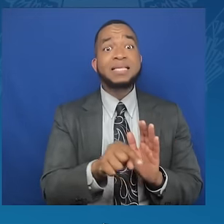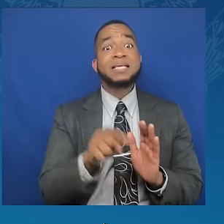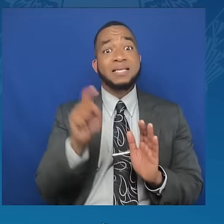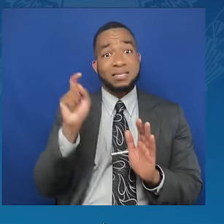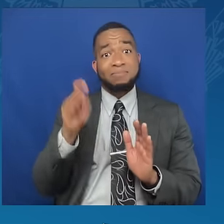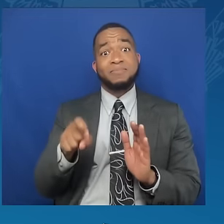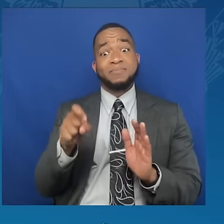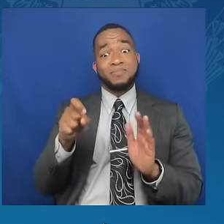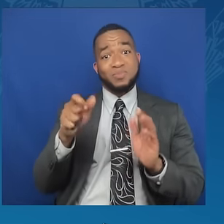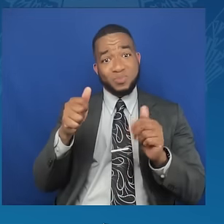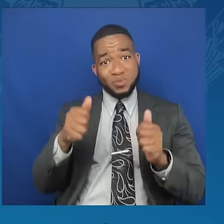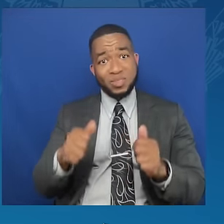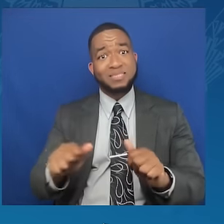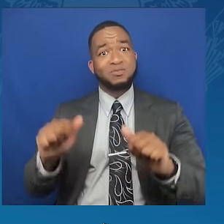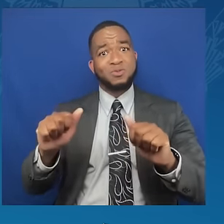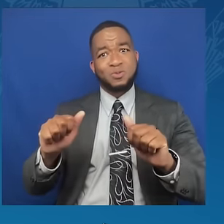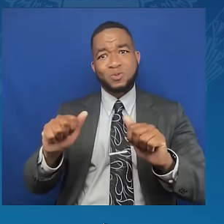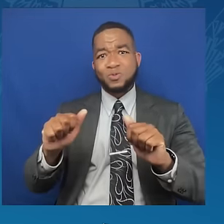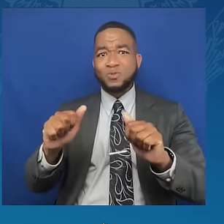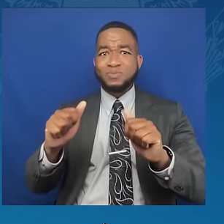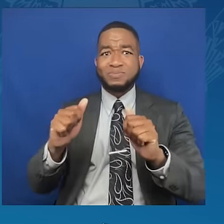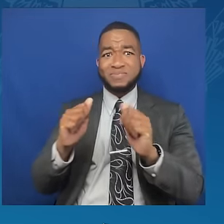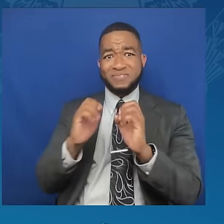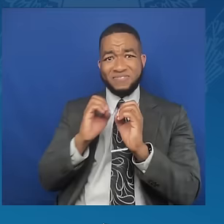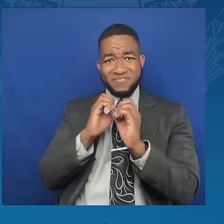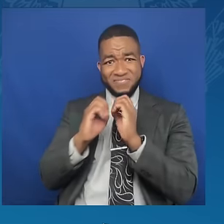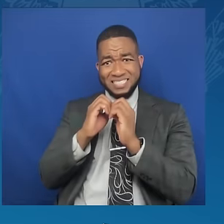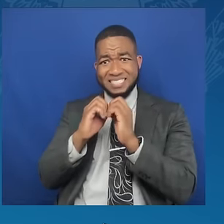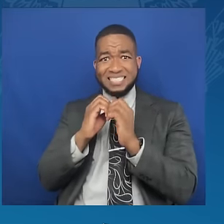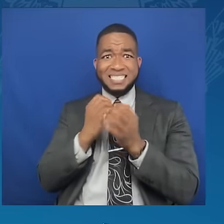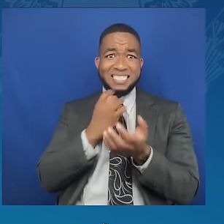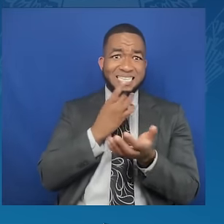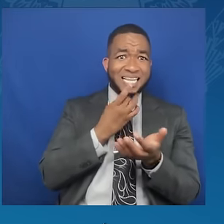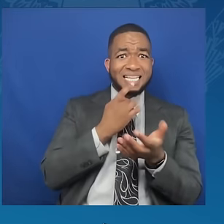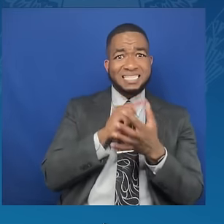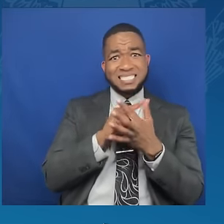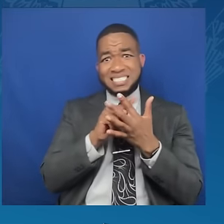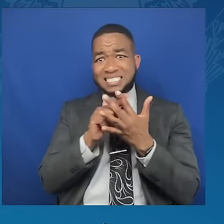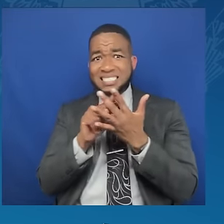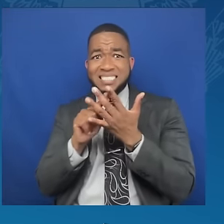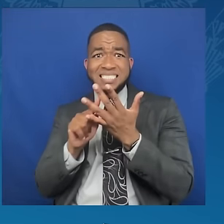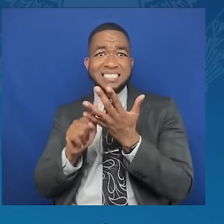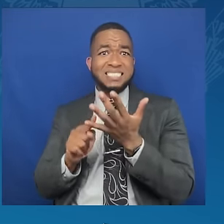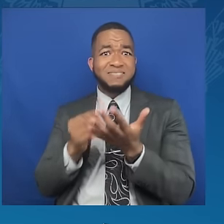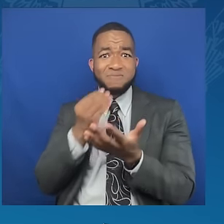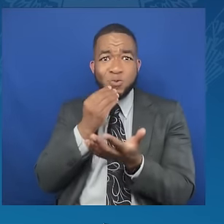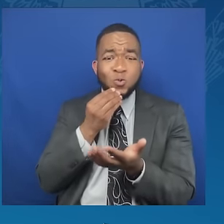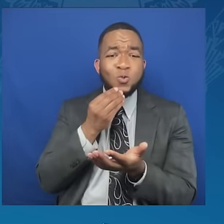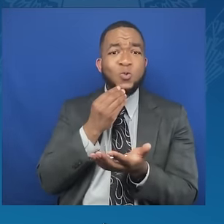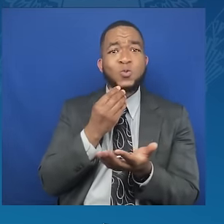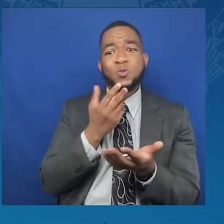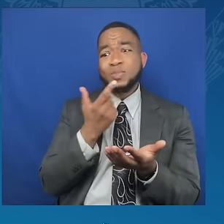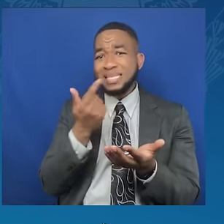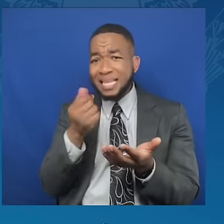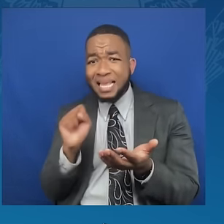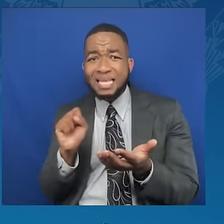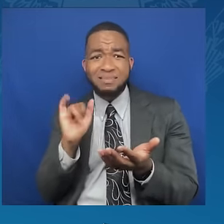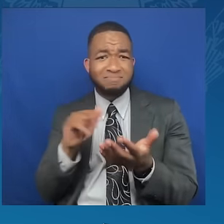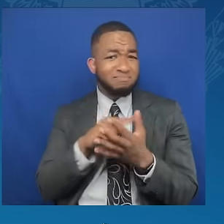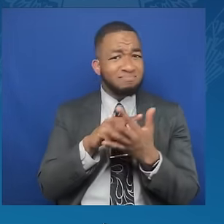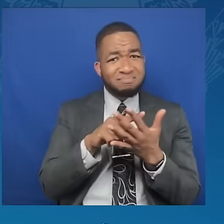order in Gaza so more food, water, and fuel can reach those in need.